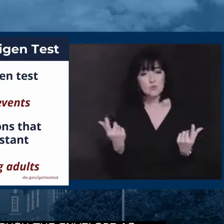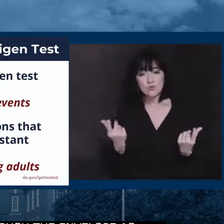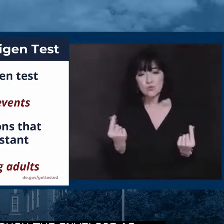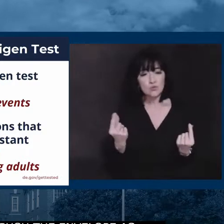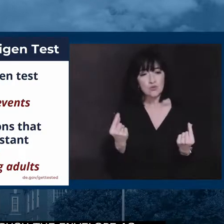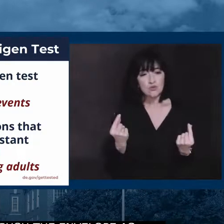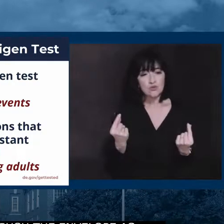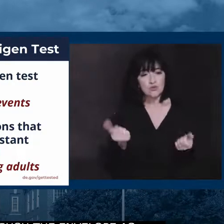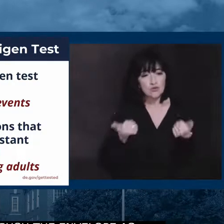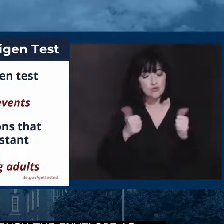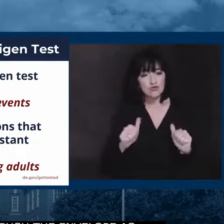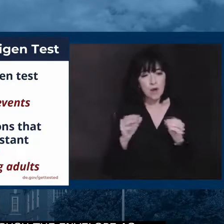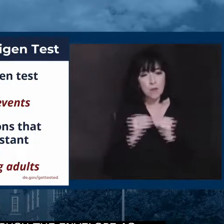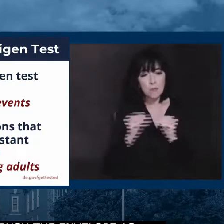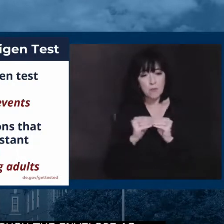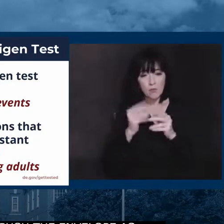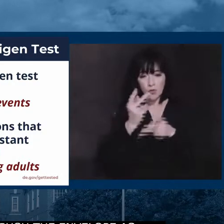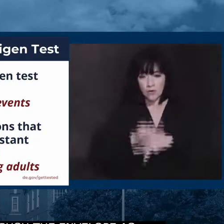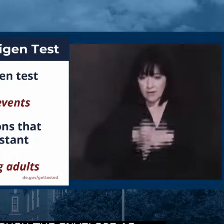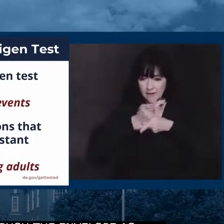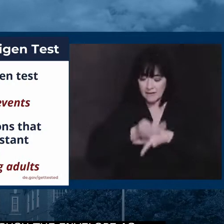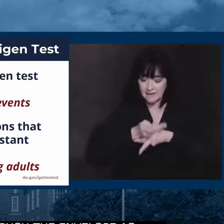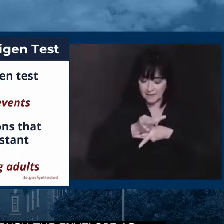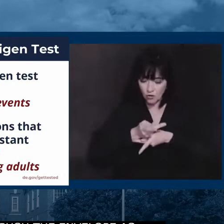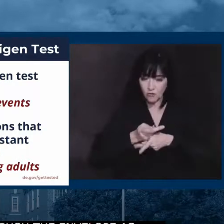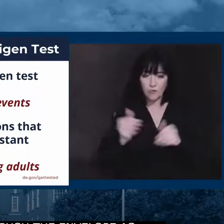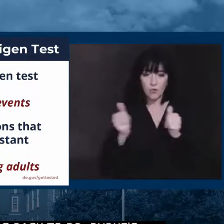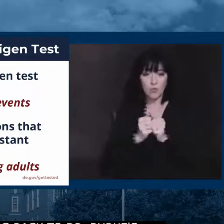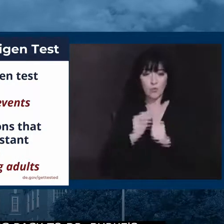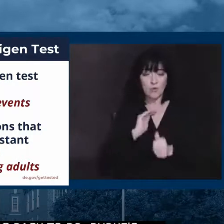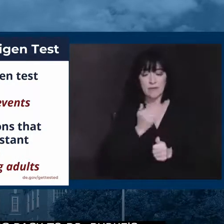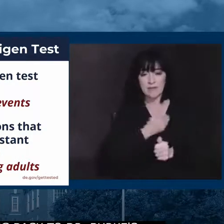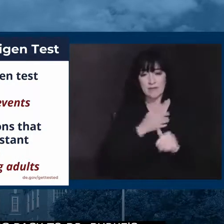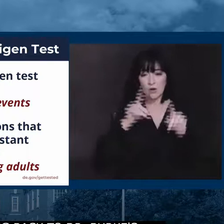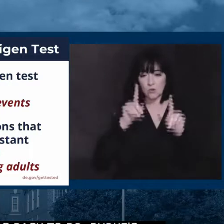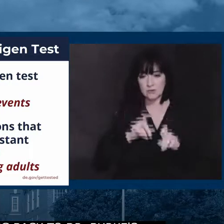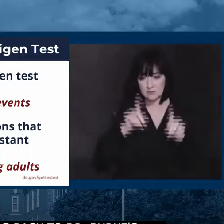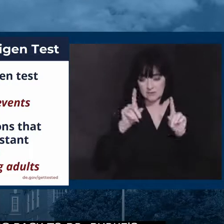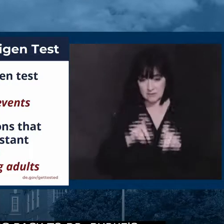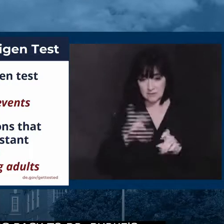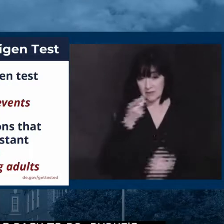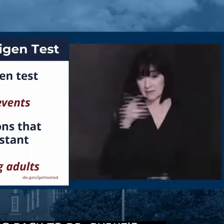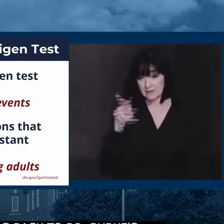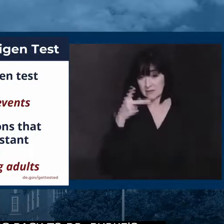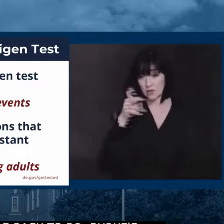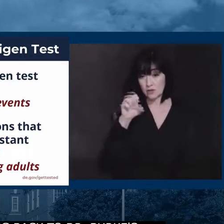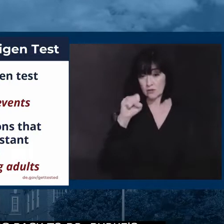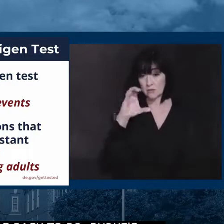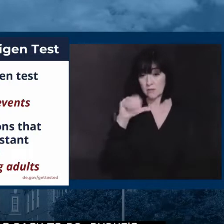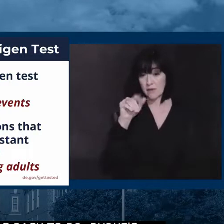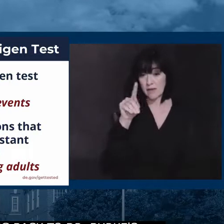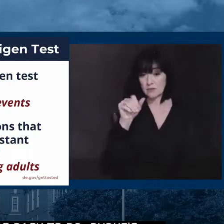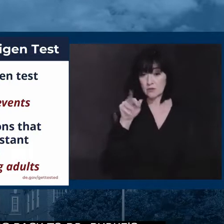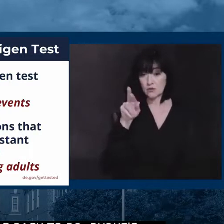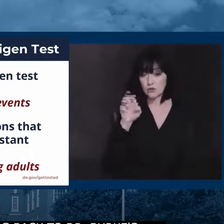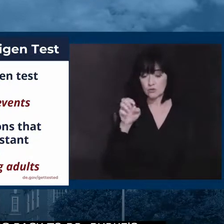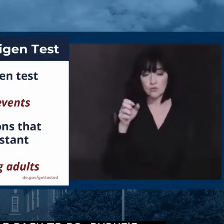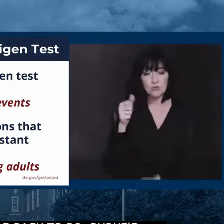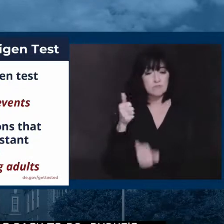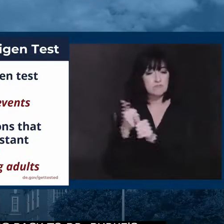bit more focused on our testing. So Dr. Pescatore, who, if you've watched any of these press conferences, has been involved